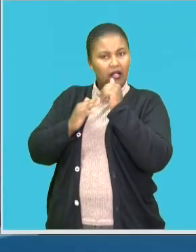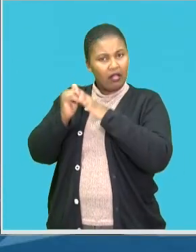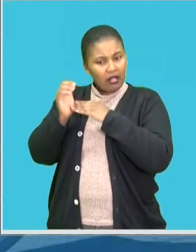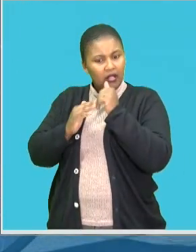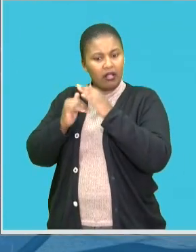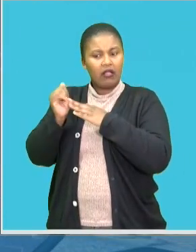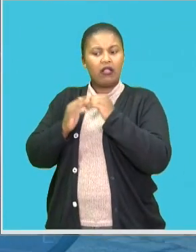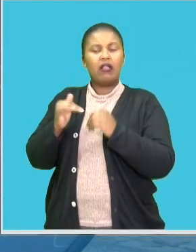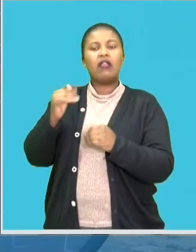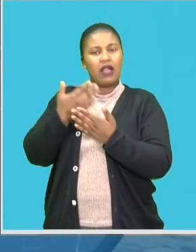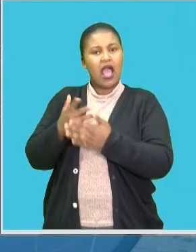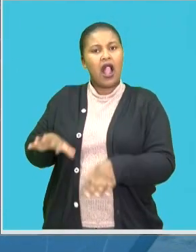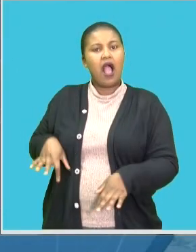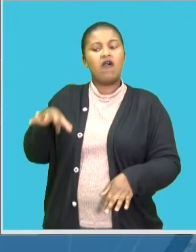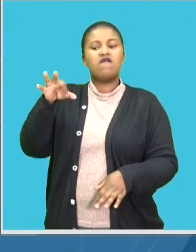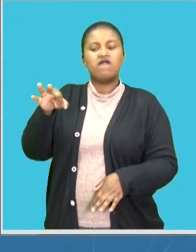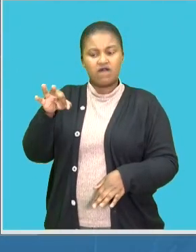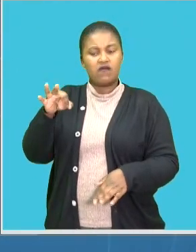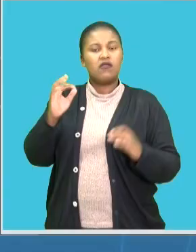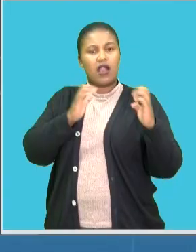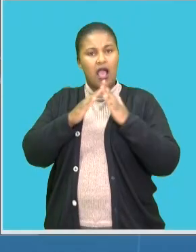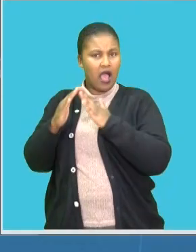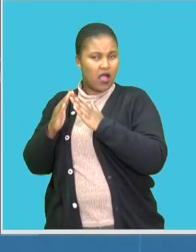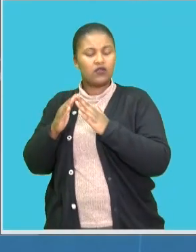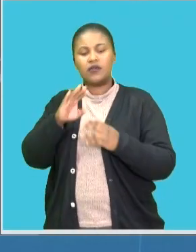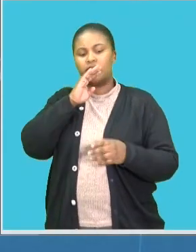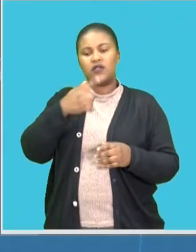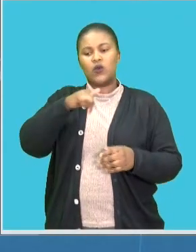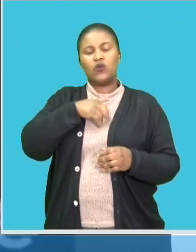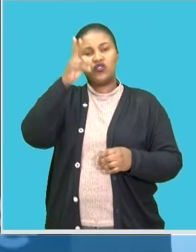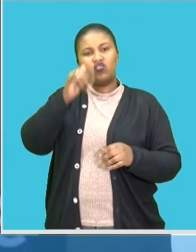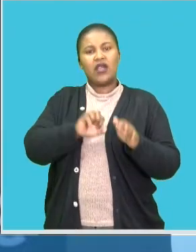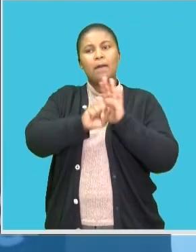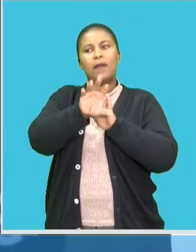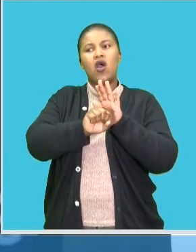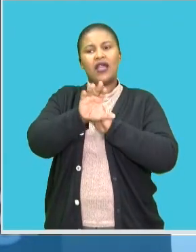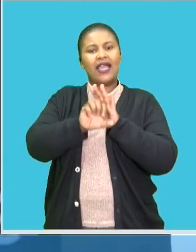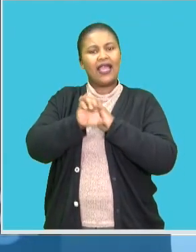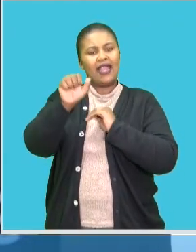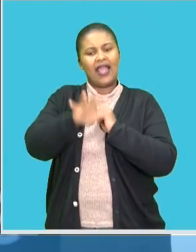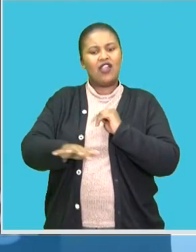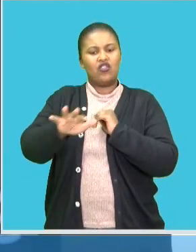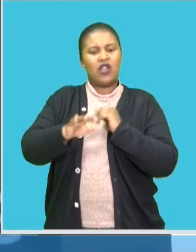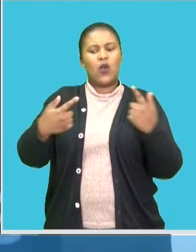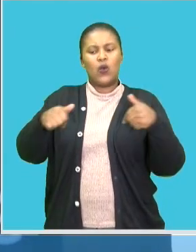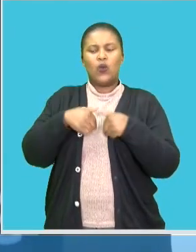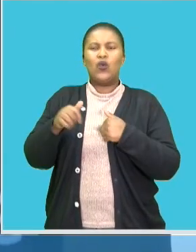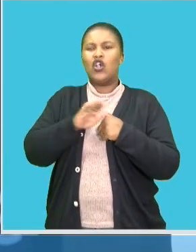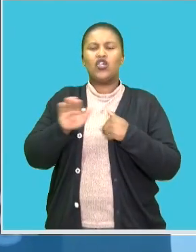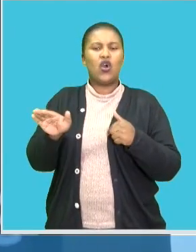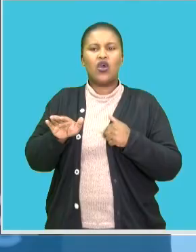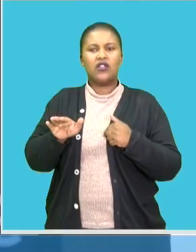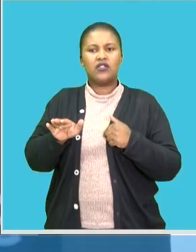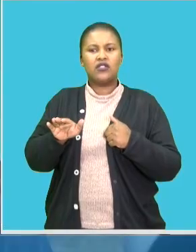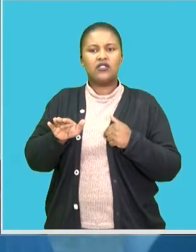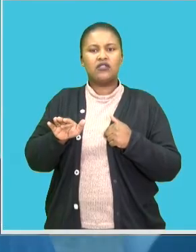the affordable housing. So we are looking at the market in terms of the market study in the area. We are not bringing the upper